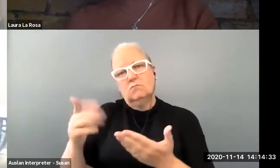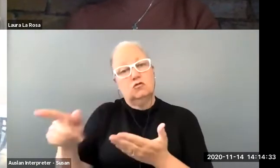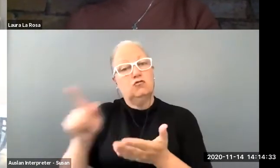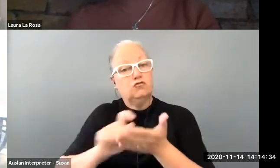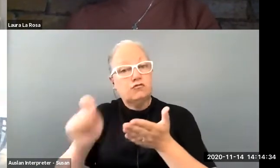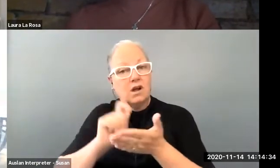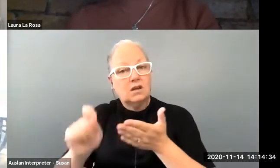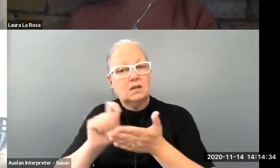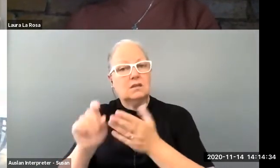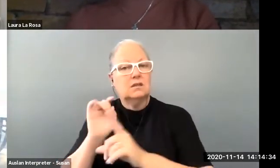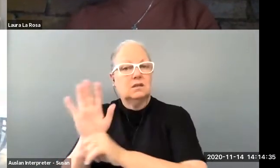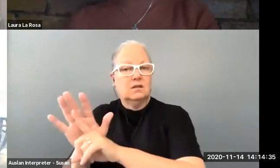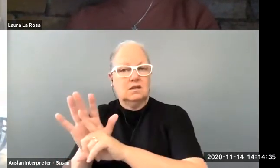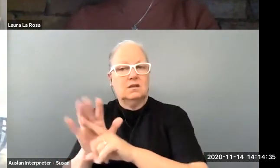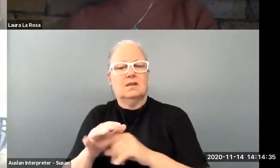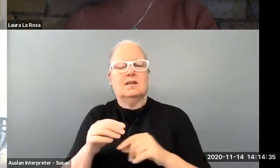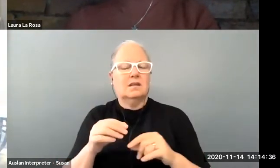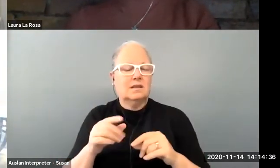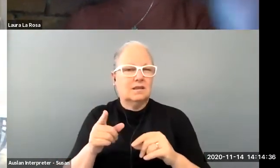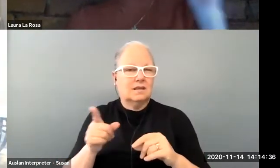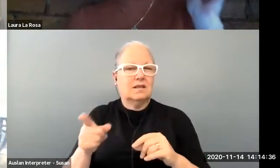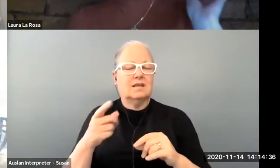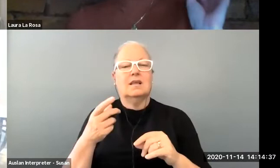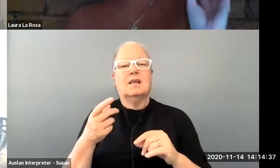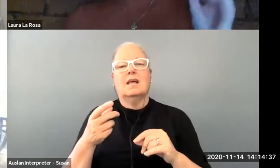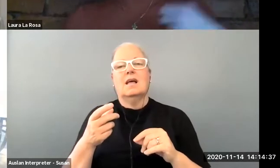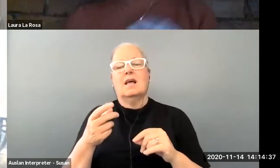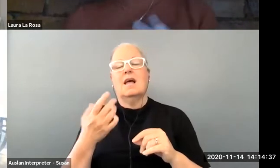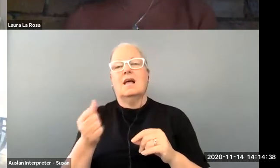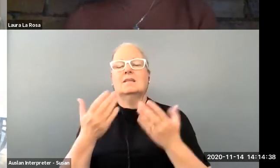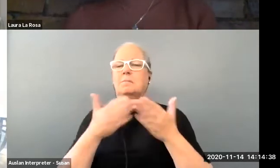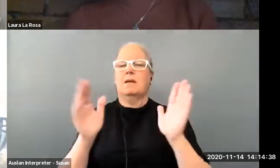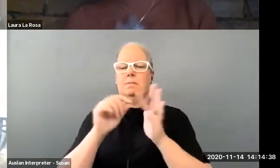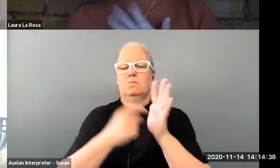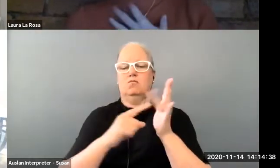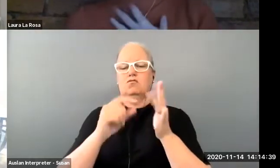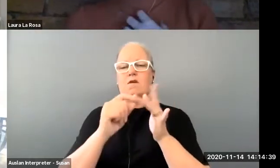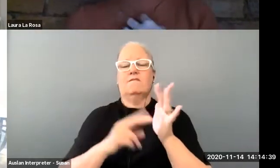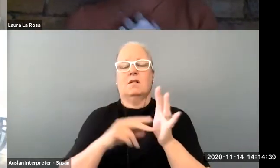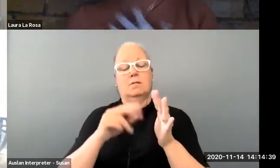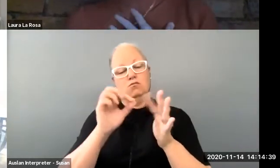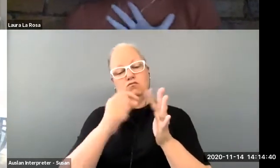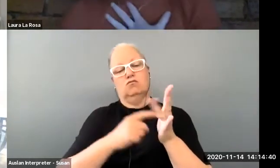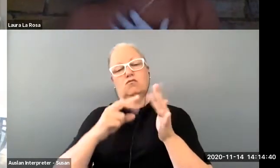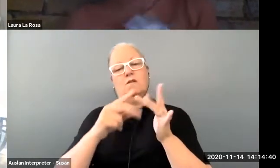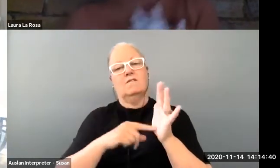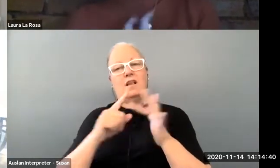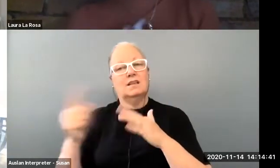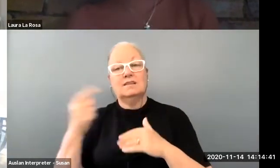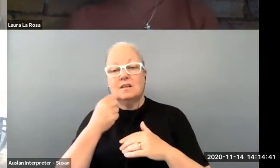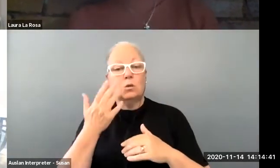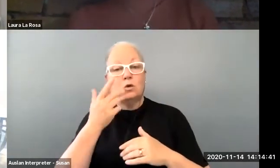has quite a public profile. And he said to me, in those moments when you're feeling like you're